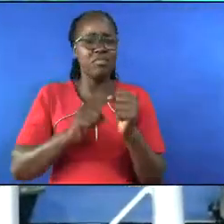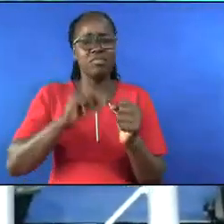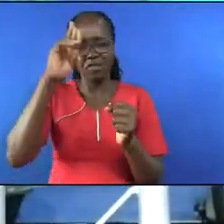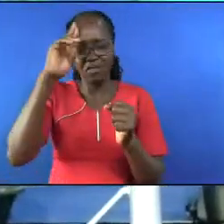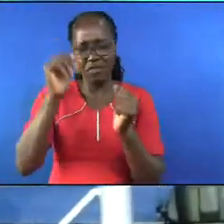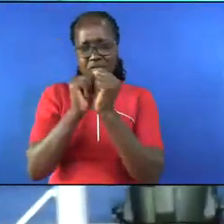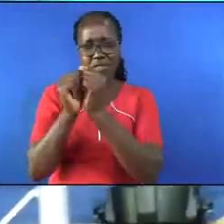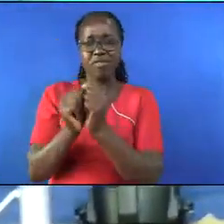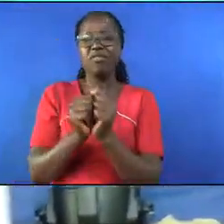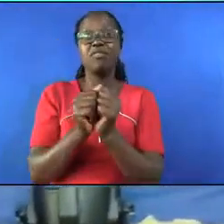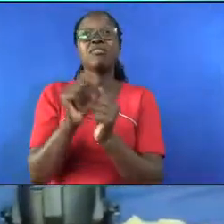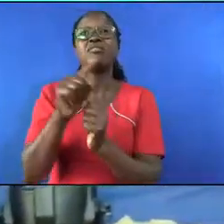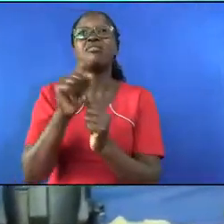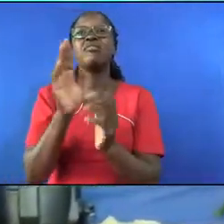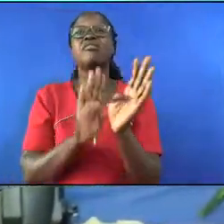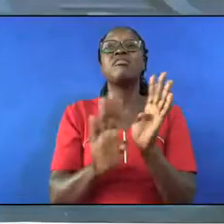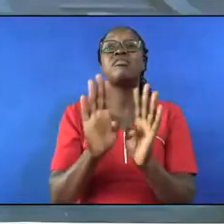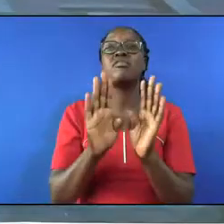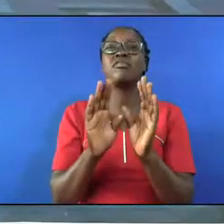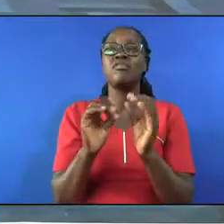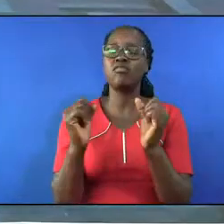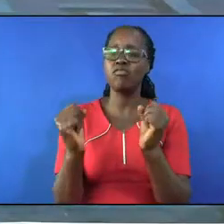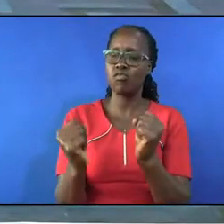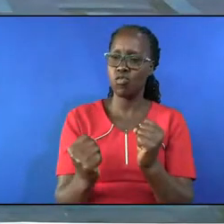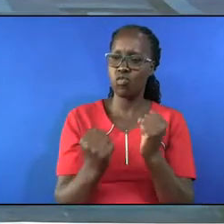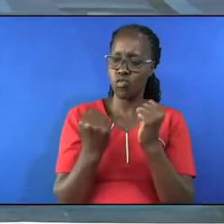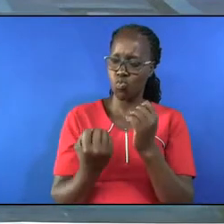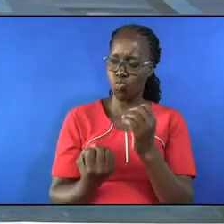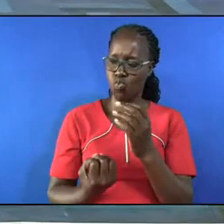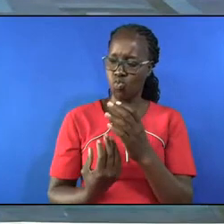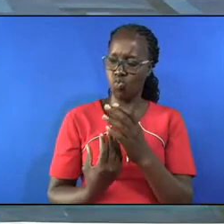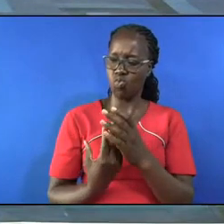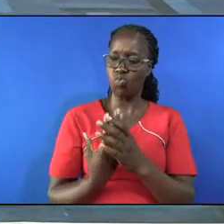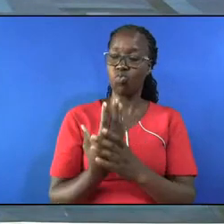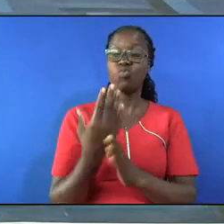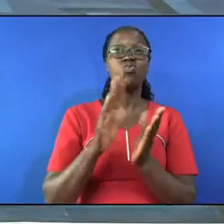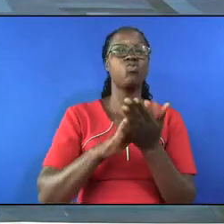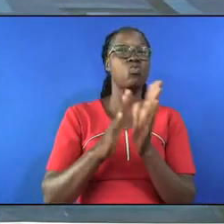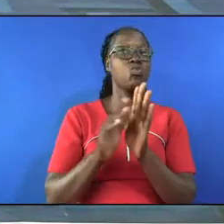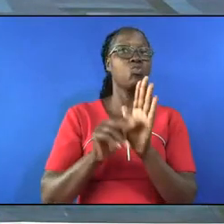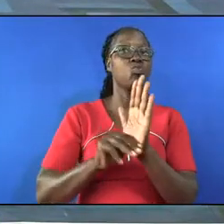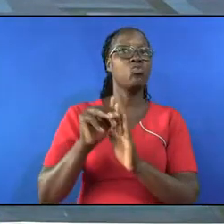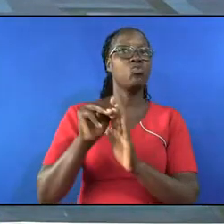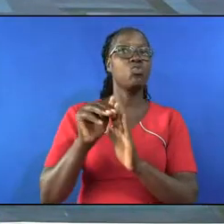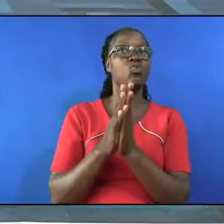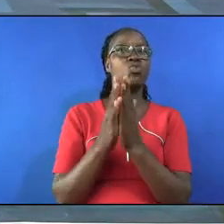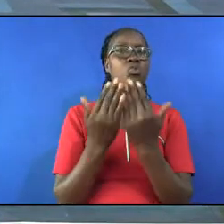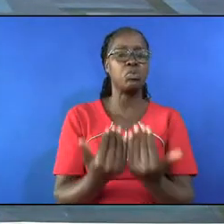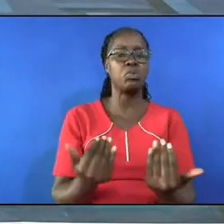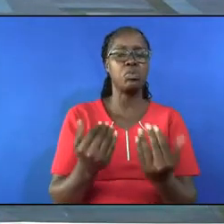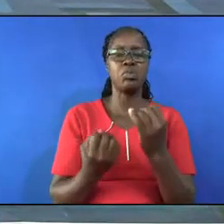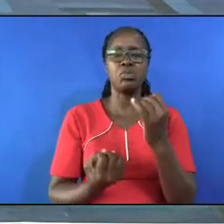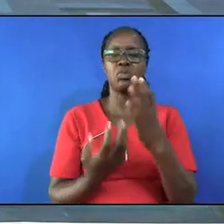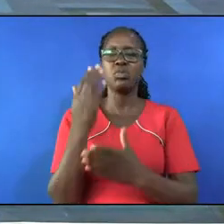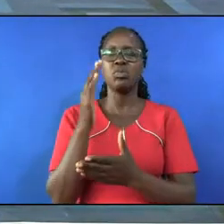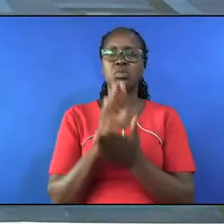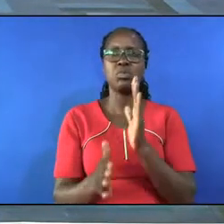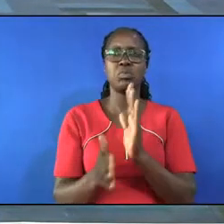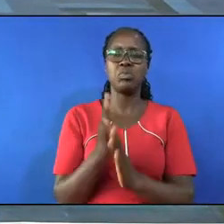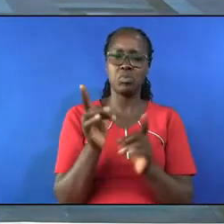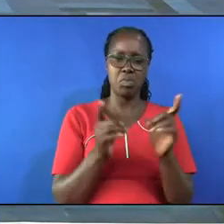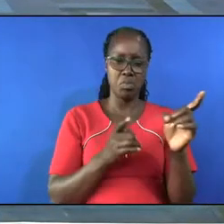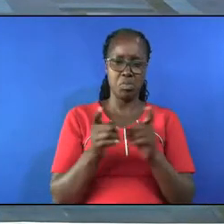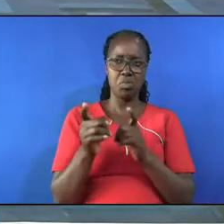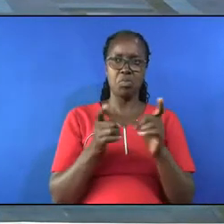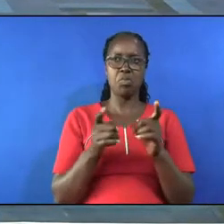Thus, wrong habits are left to strengthen until they become second nature. The children grow up without restraint,